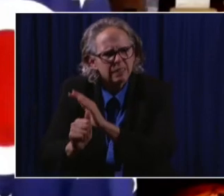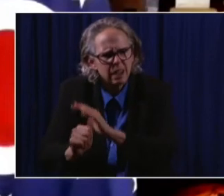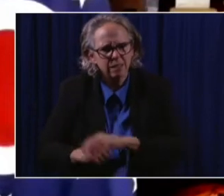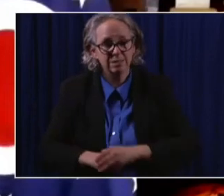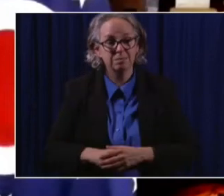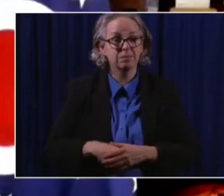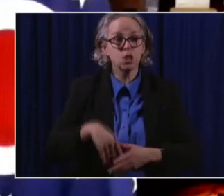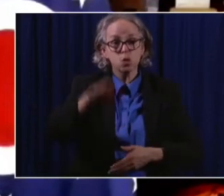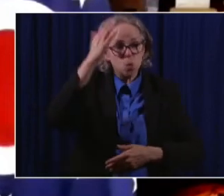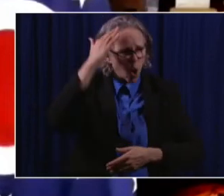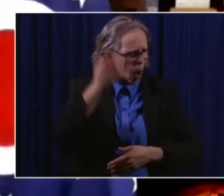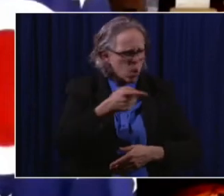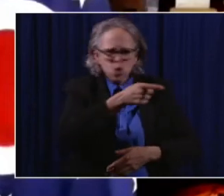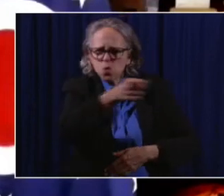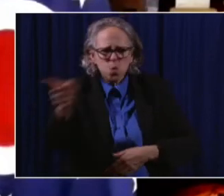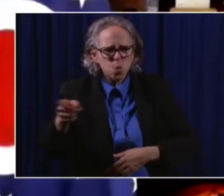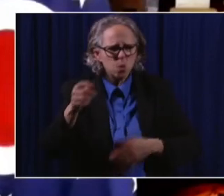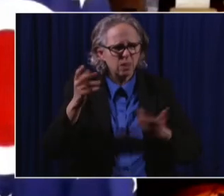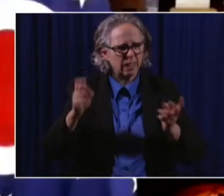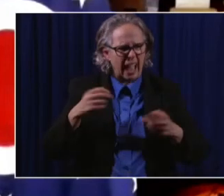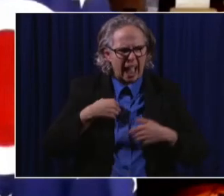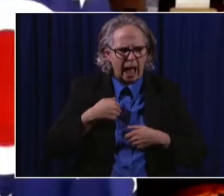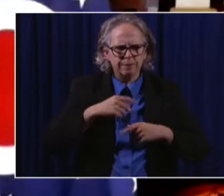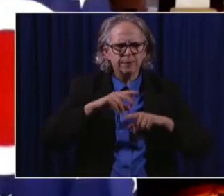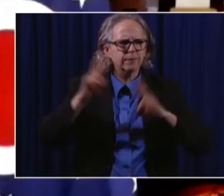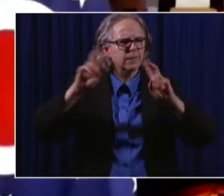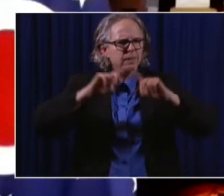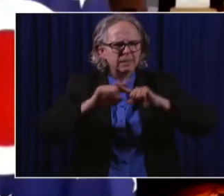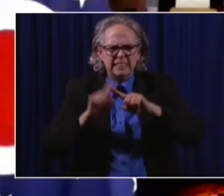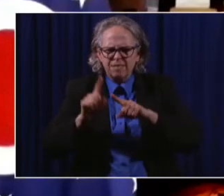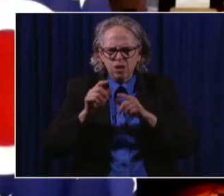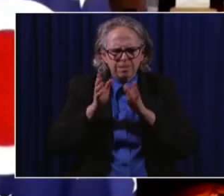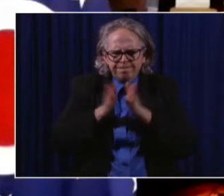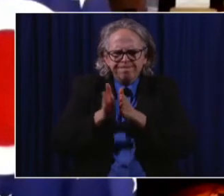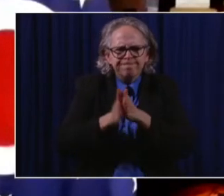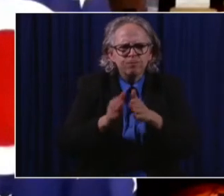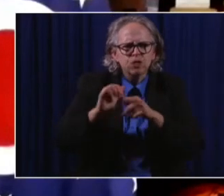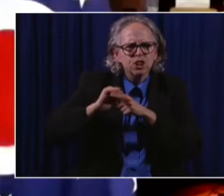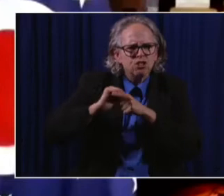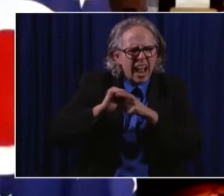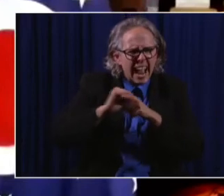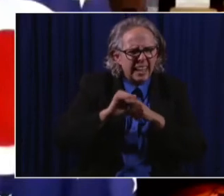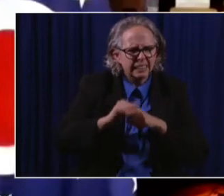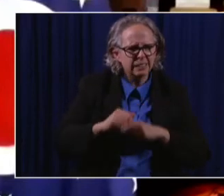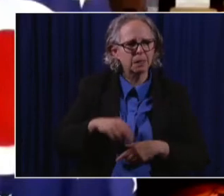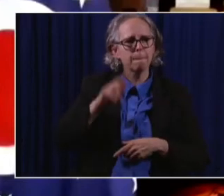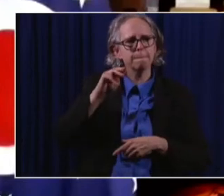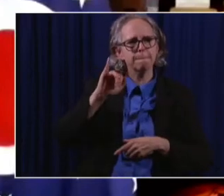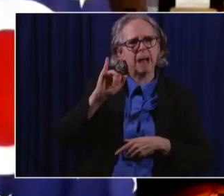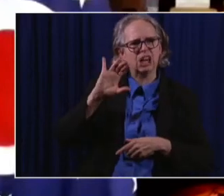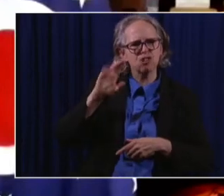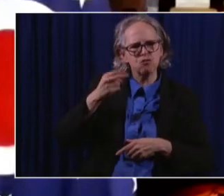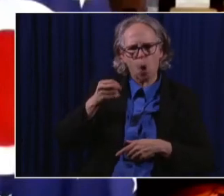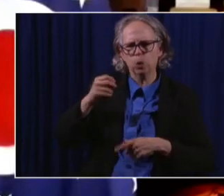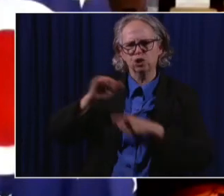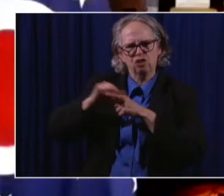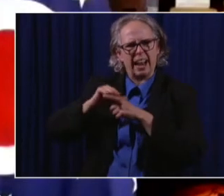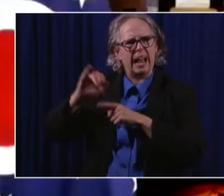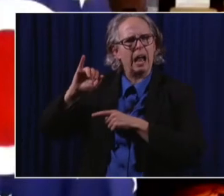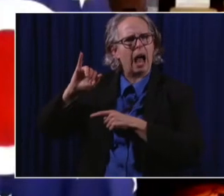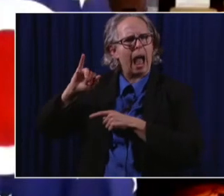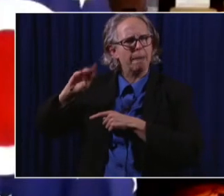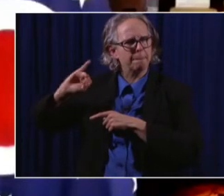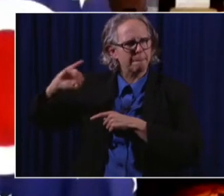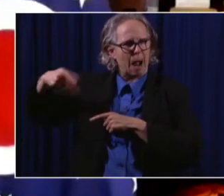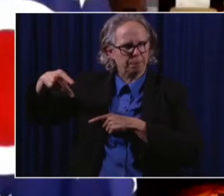program, IMAP, the IMAP website, you can find training opportunities that courtesy of the taxpayers of Ohio,